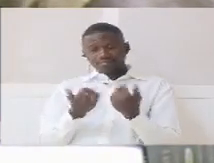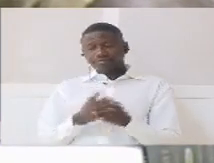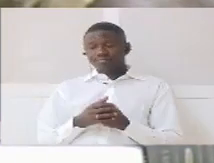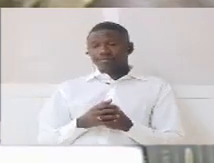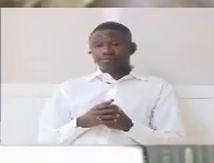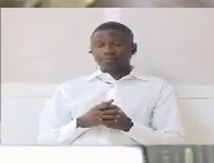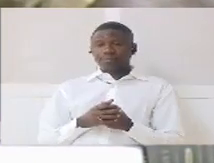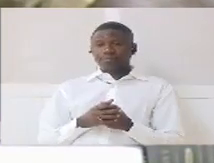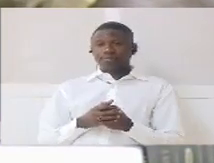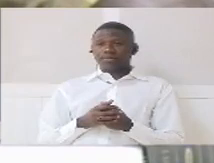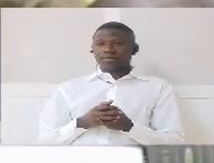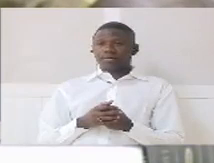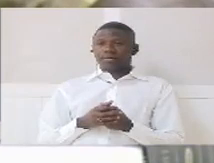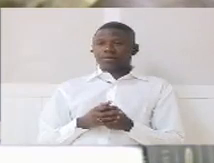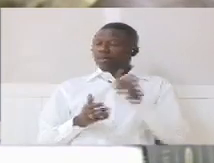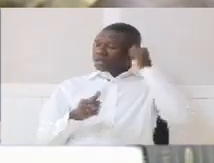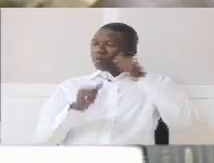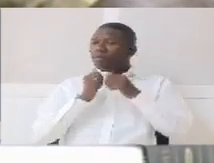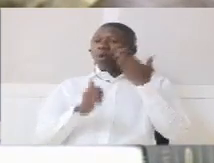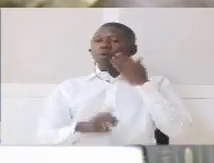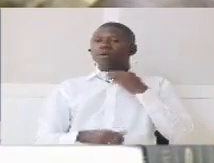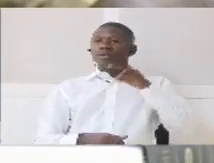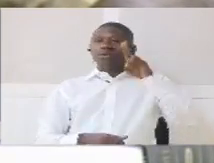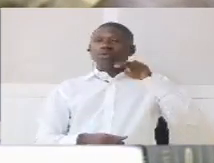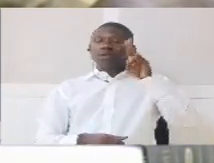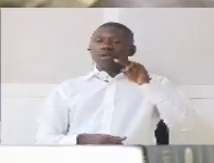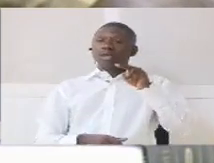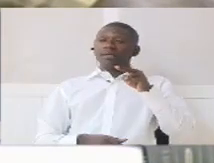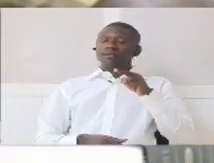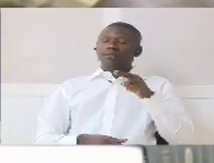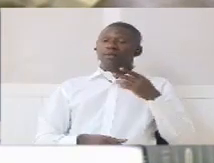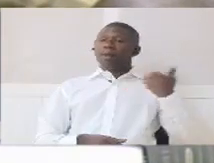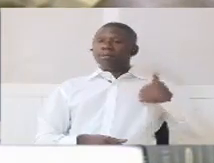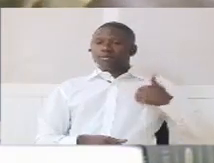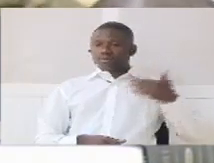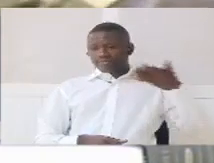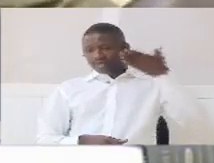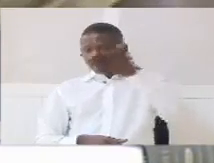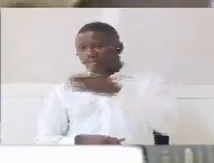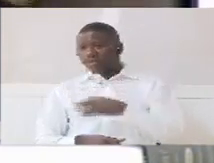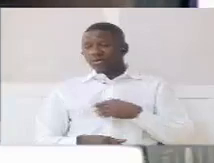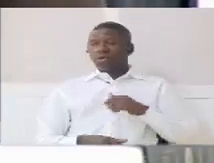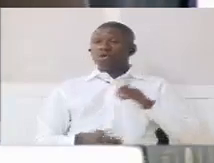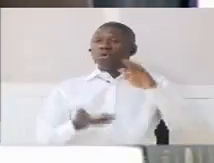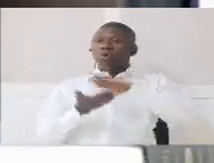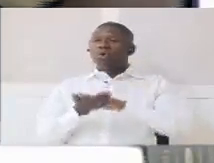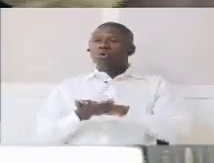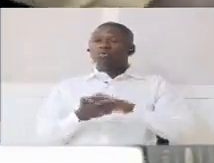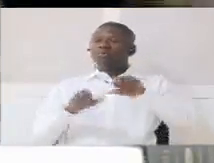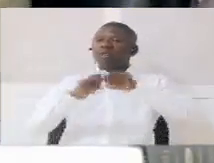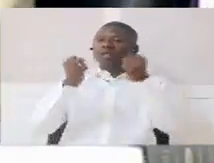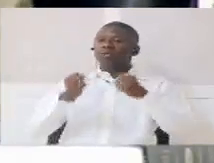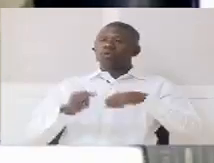give you examples, yes. United Nations Lamol Naranje on violation of human rights. When the UN people came there on violation of human